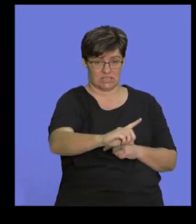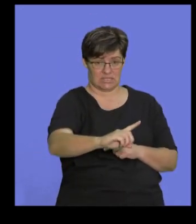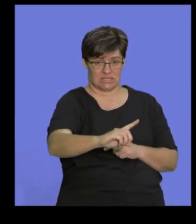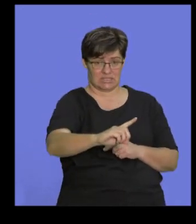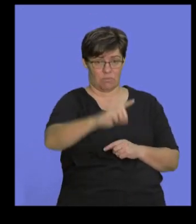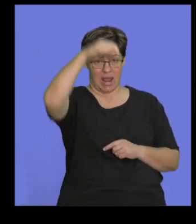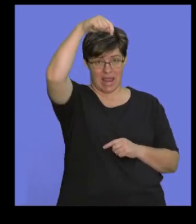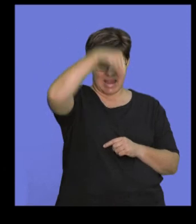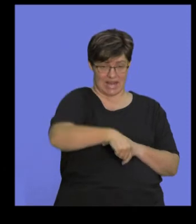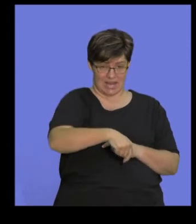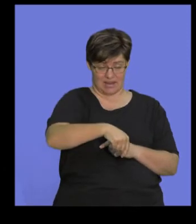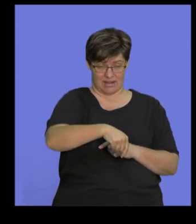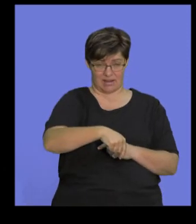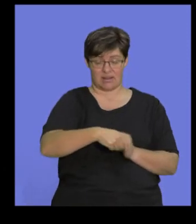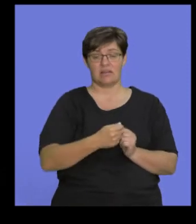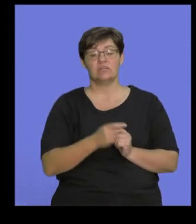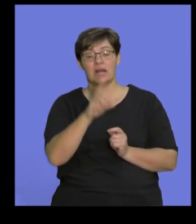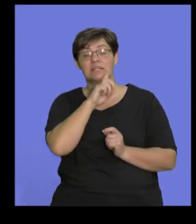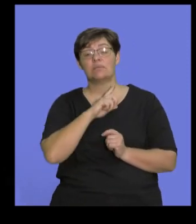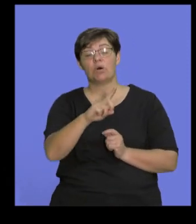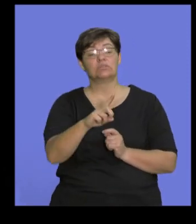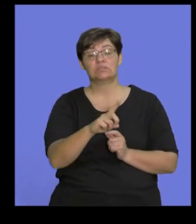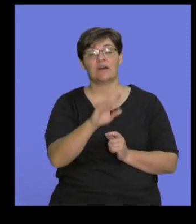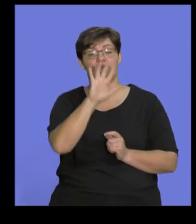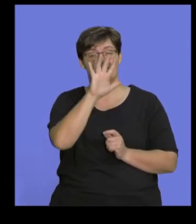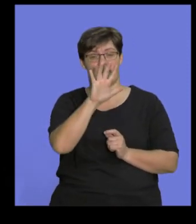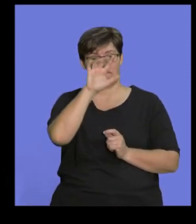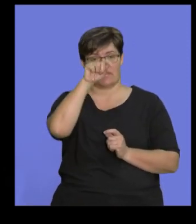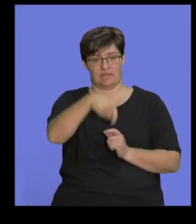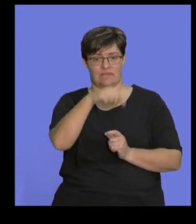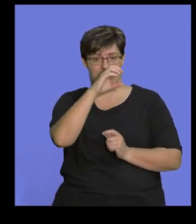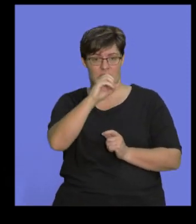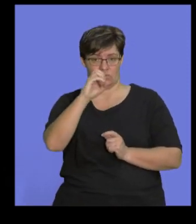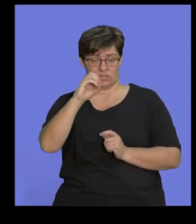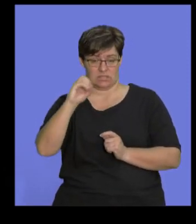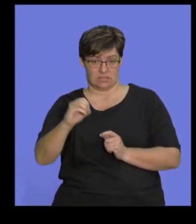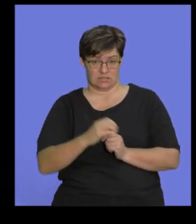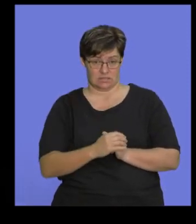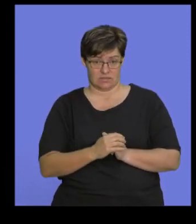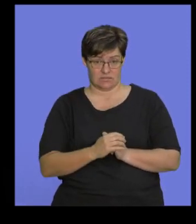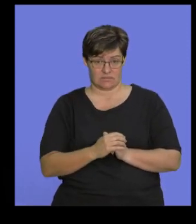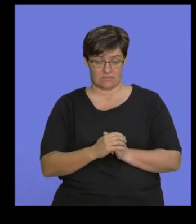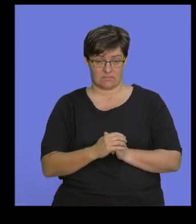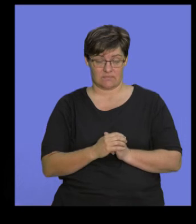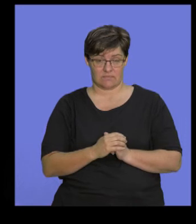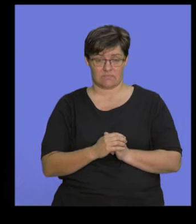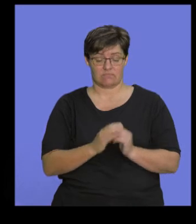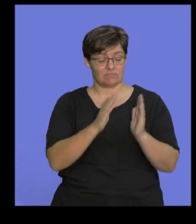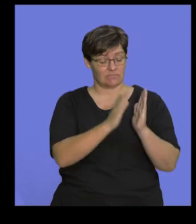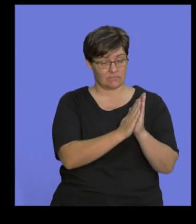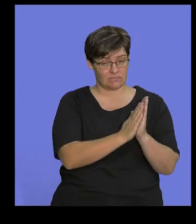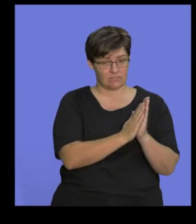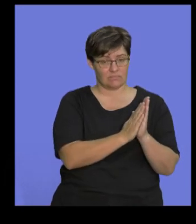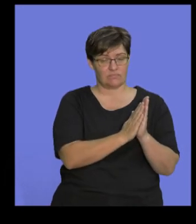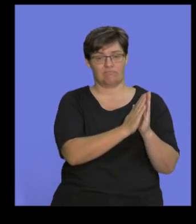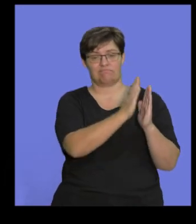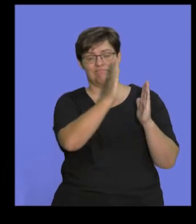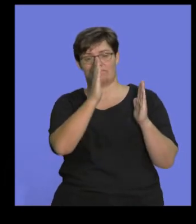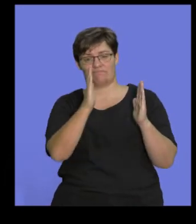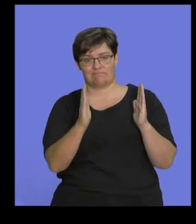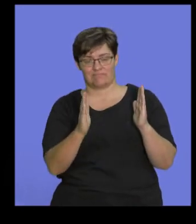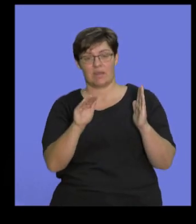made. And this deposit was 5,000. And then from there it says the